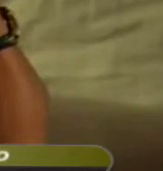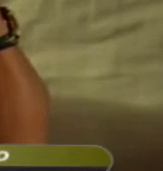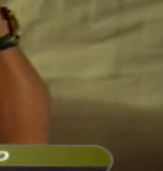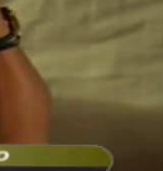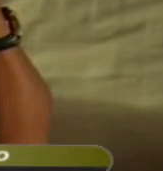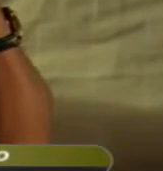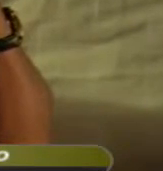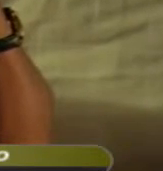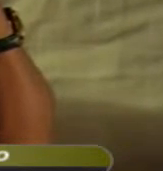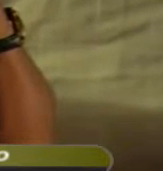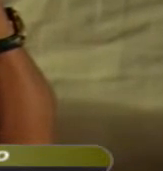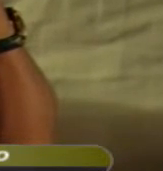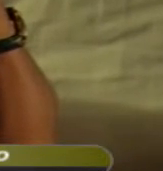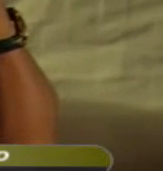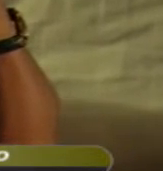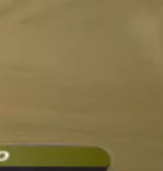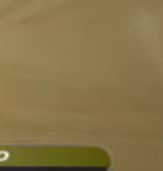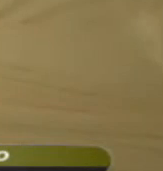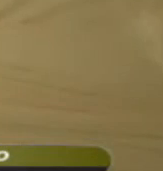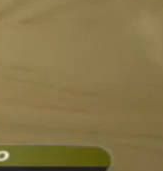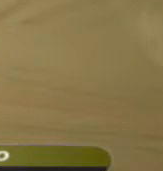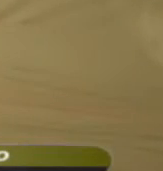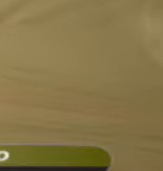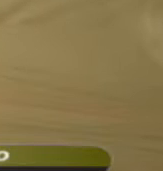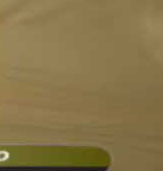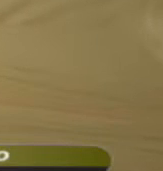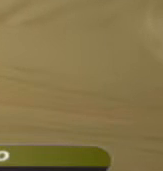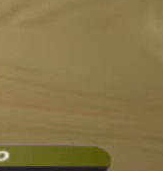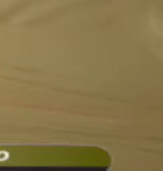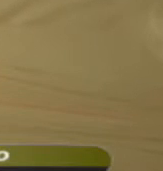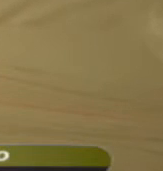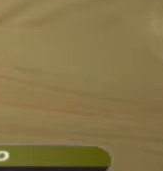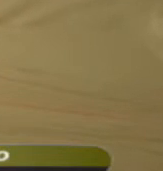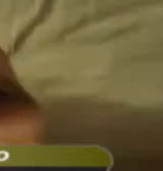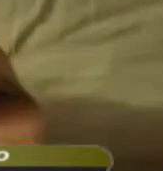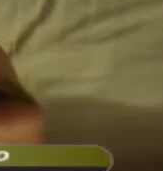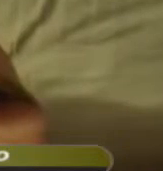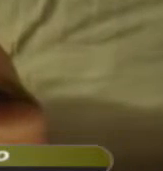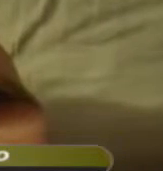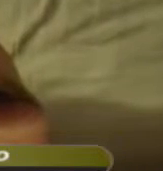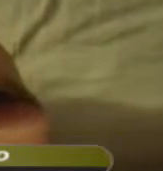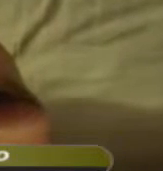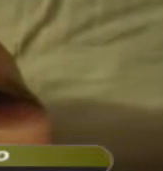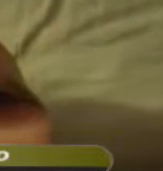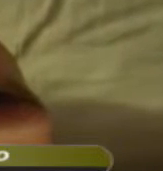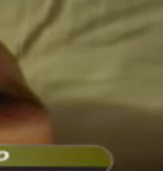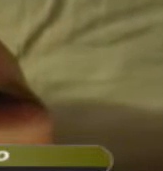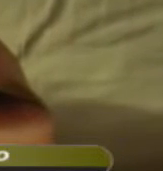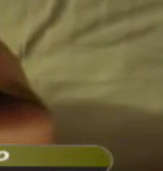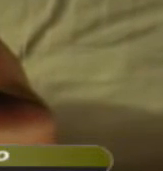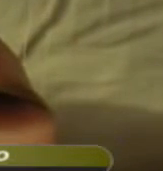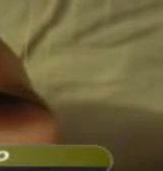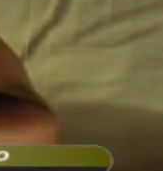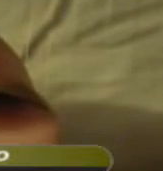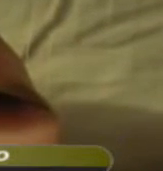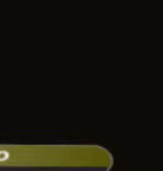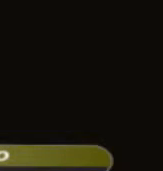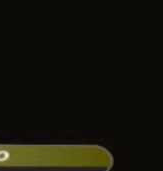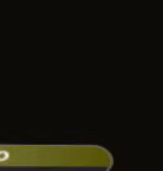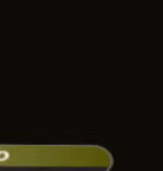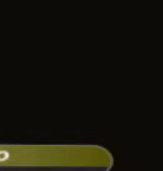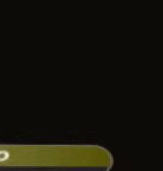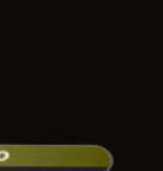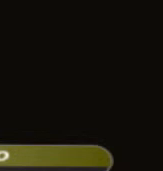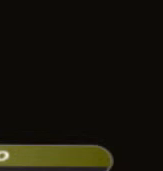don't really know you that well. We can go there if I want to, but me, I don't know why